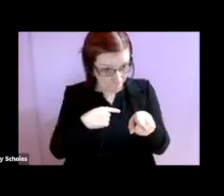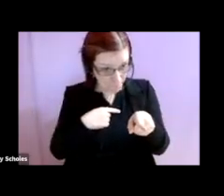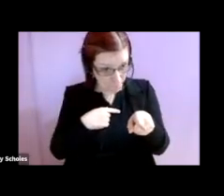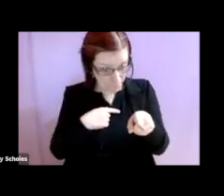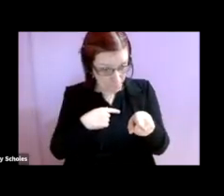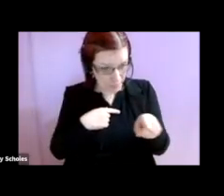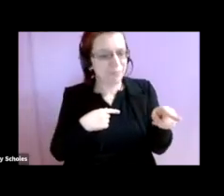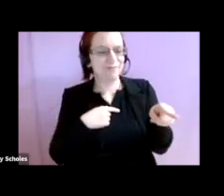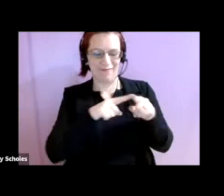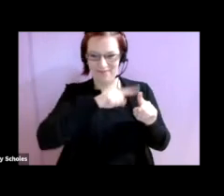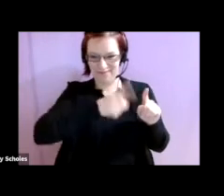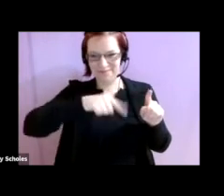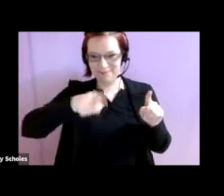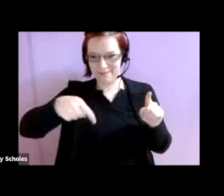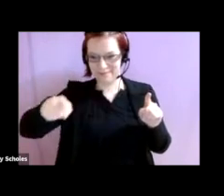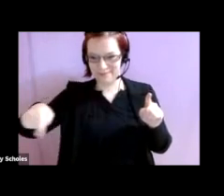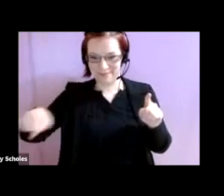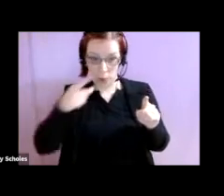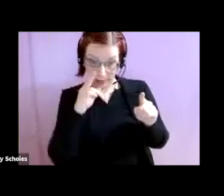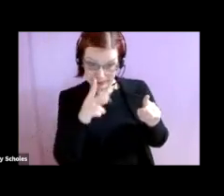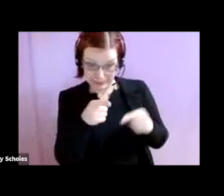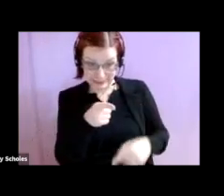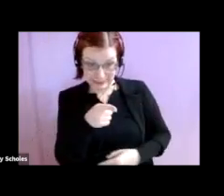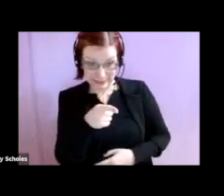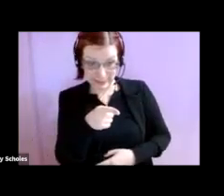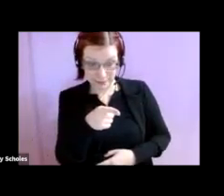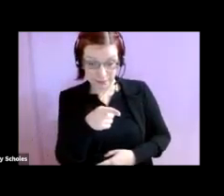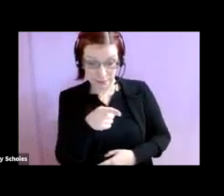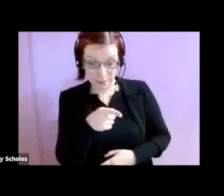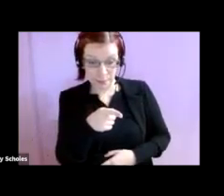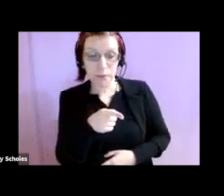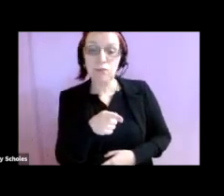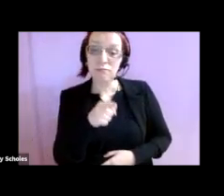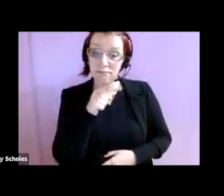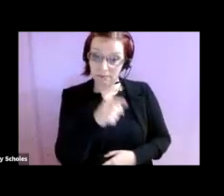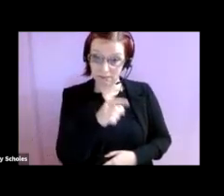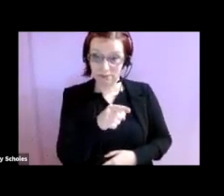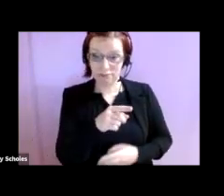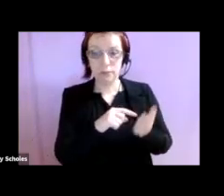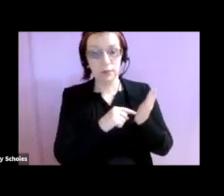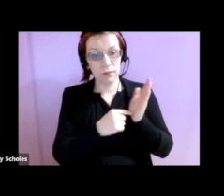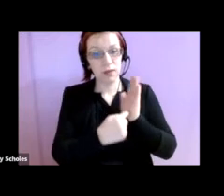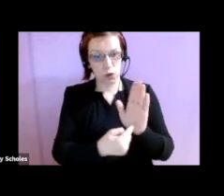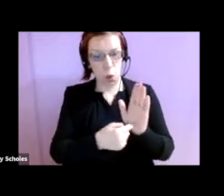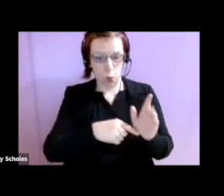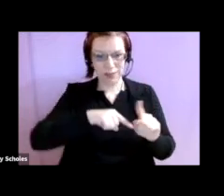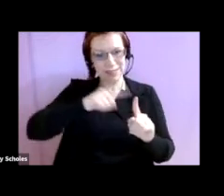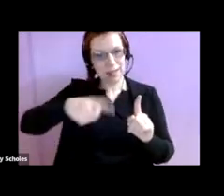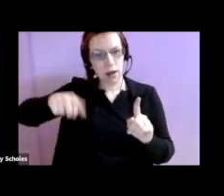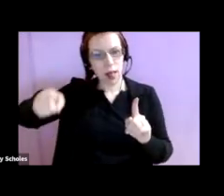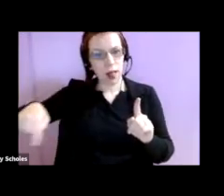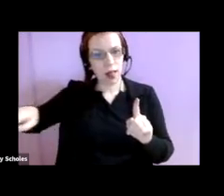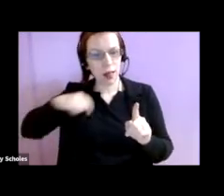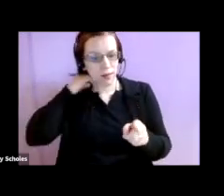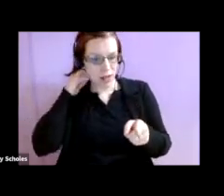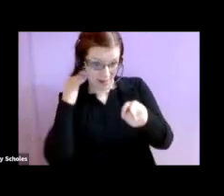a wavy line that is showing the signal, the gravitational wave effect that we